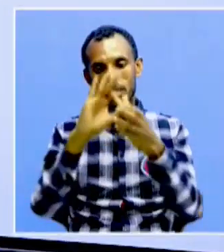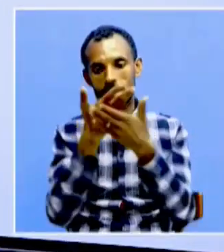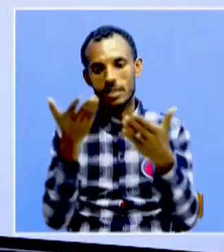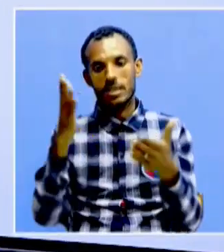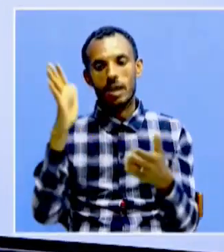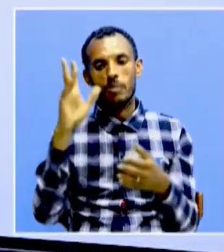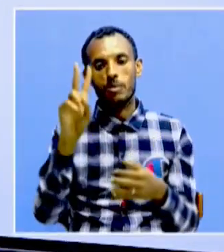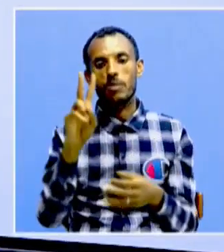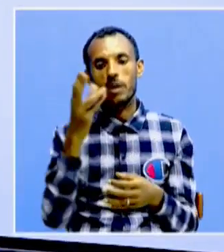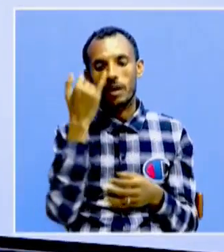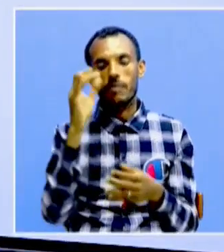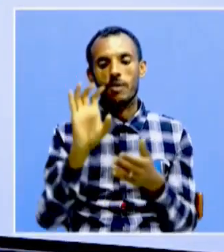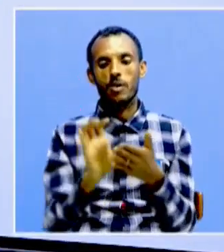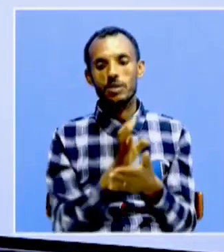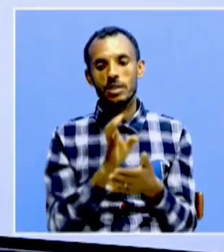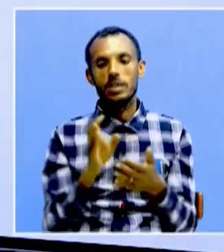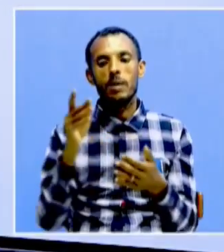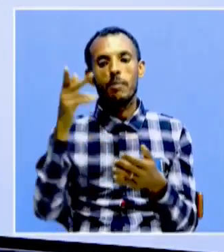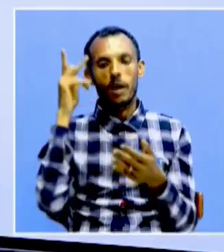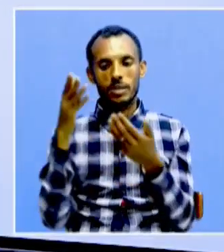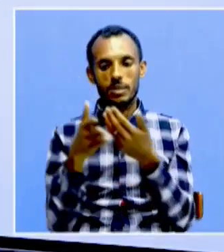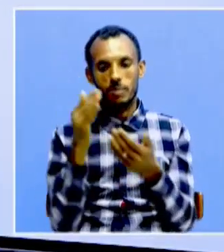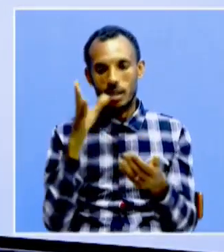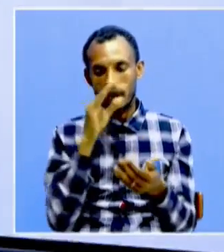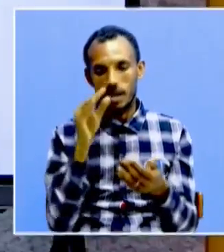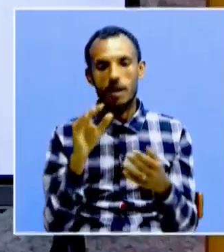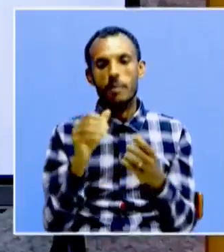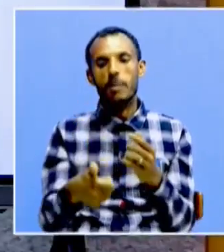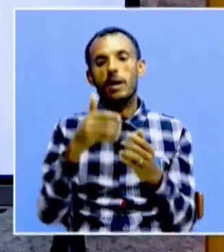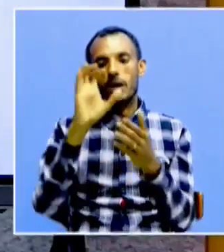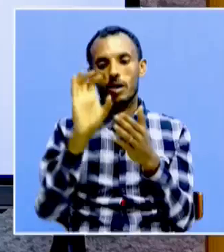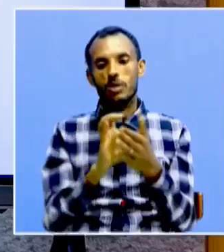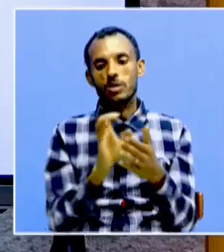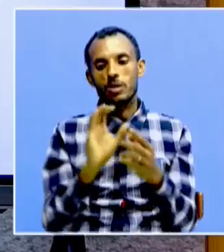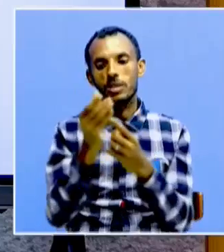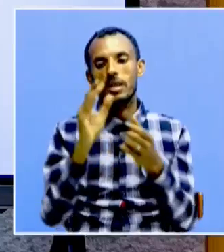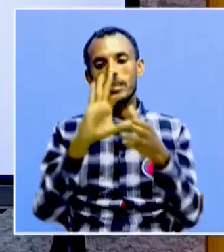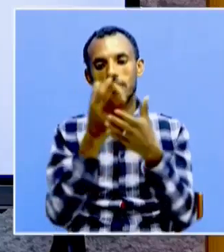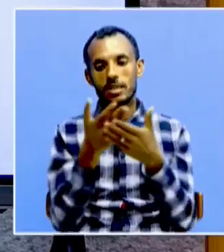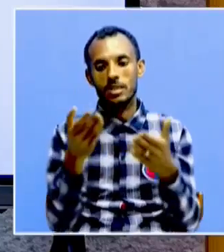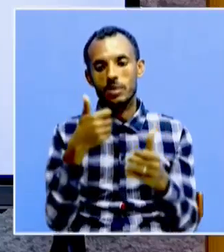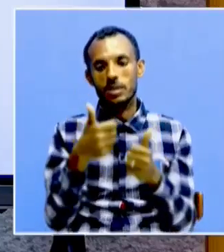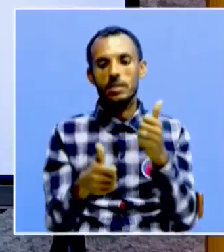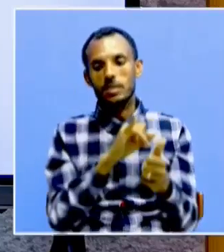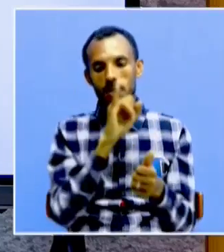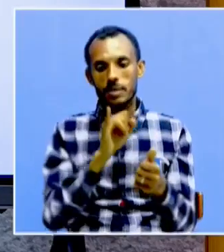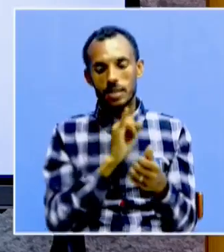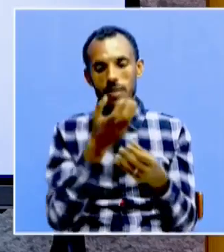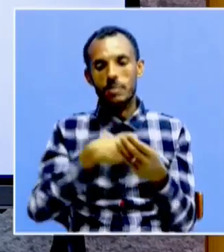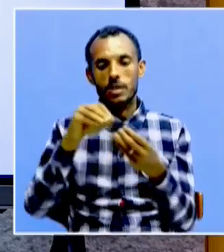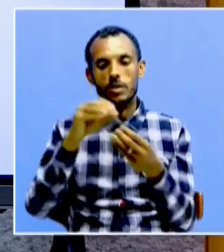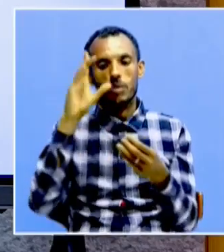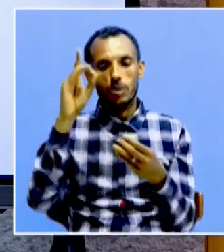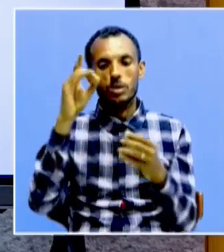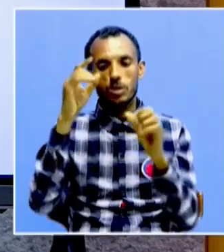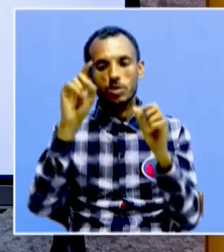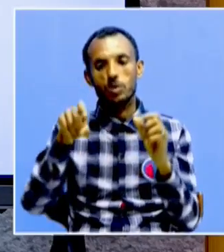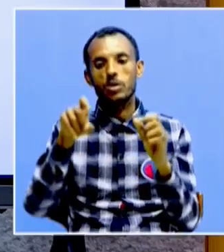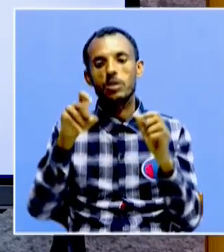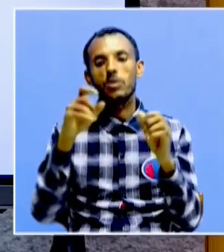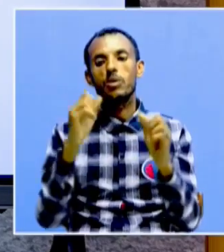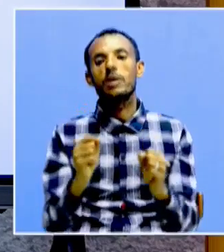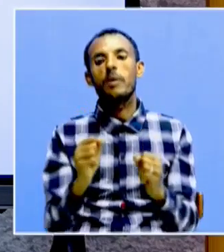2. If clause, simple past, and main clause, the conditional tense, which is subject plus, would, should, could, or might